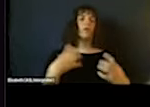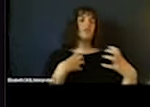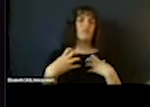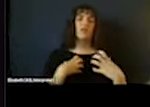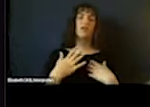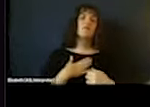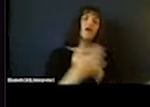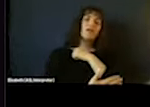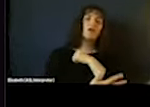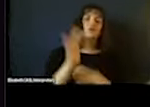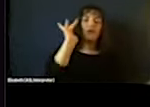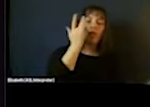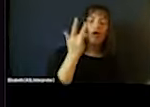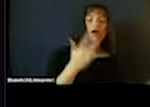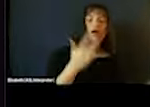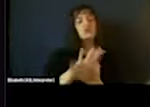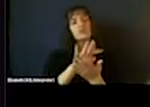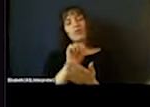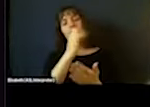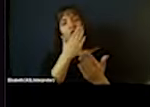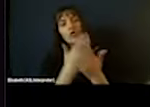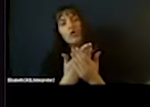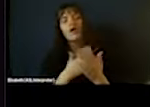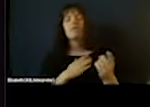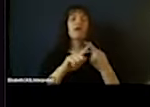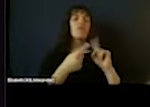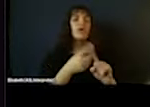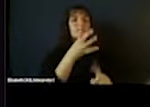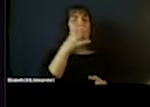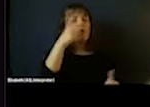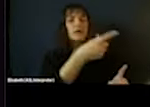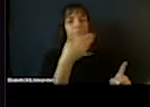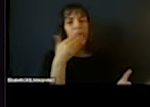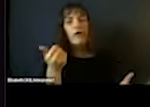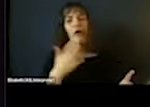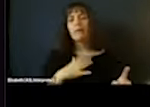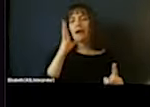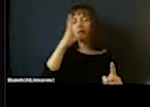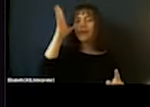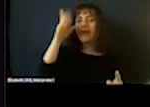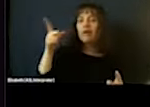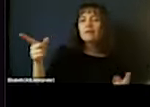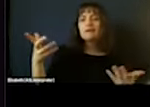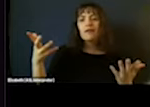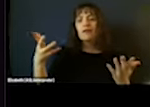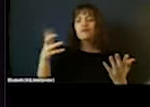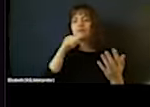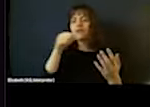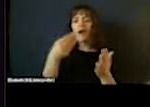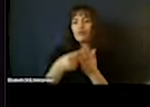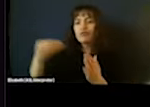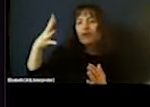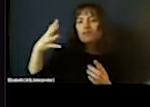my school is not that good? Why my friends' parents are so kind of rich, but my parents is not that kind of well off? And a lot of